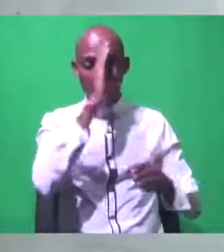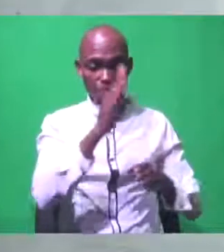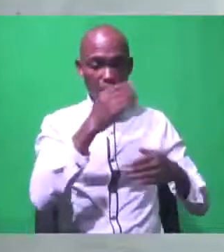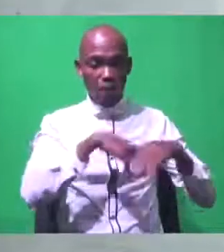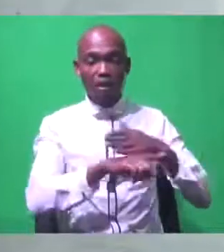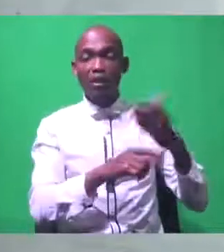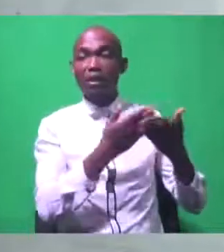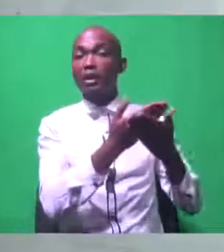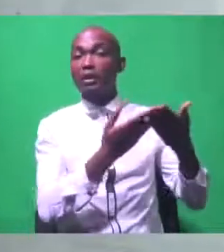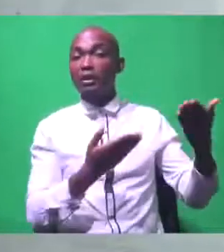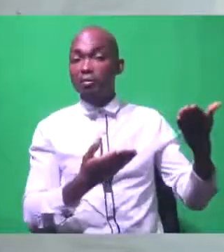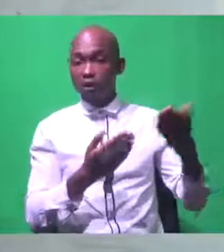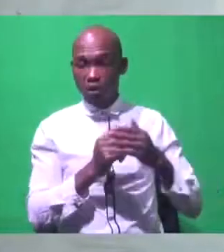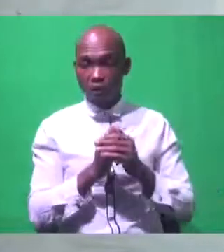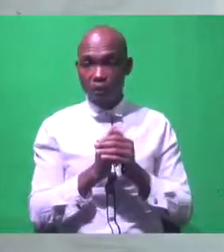We together?